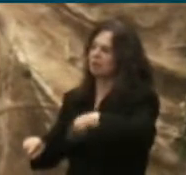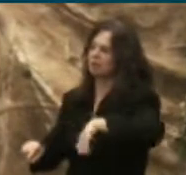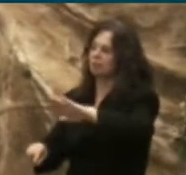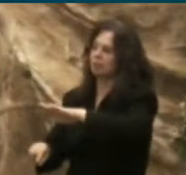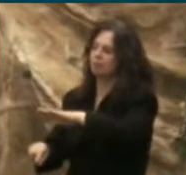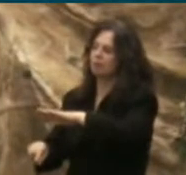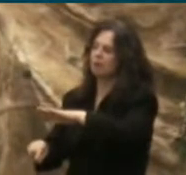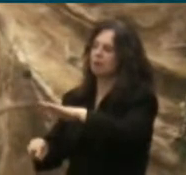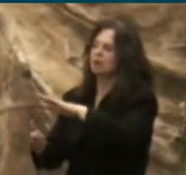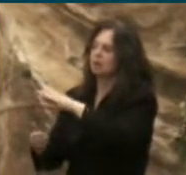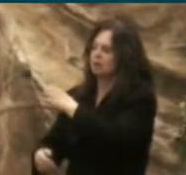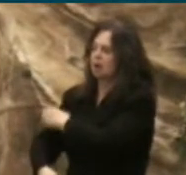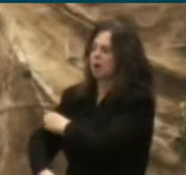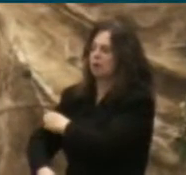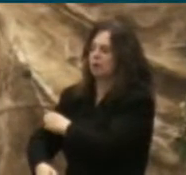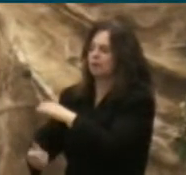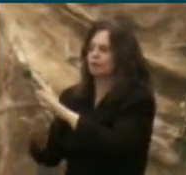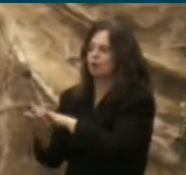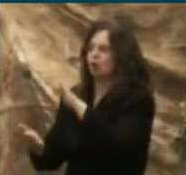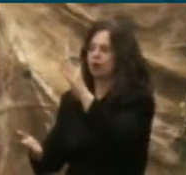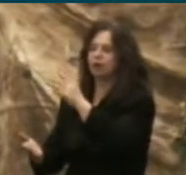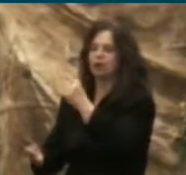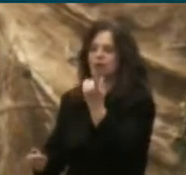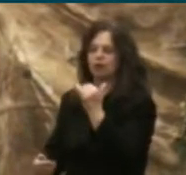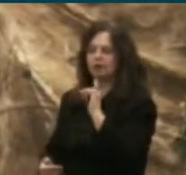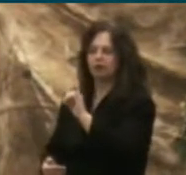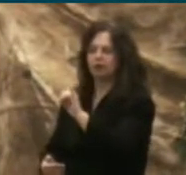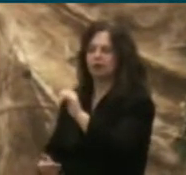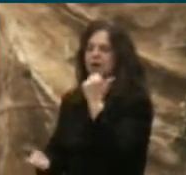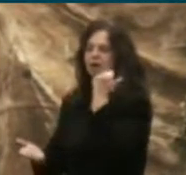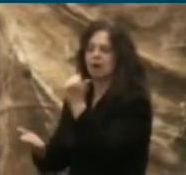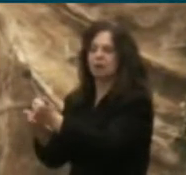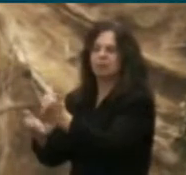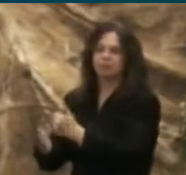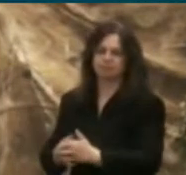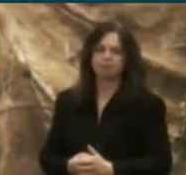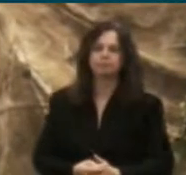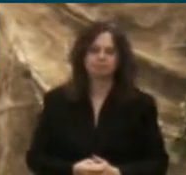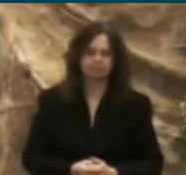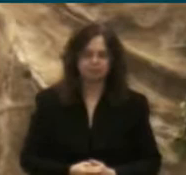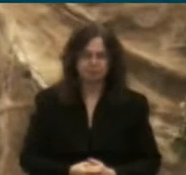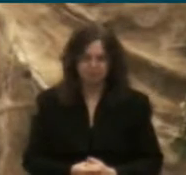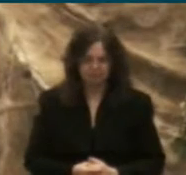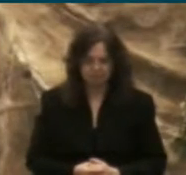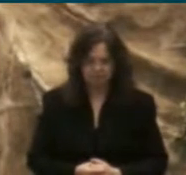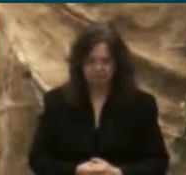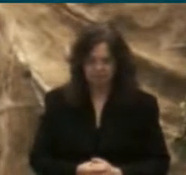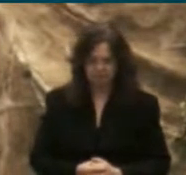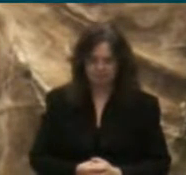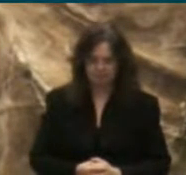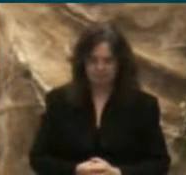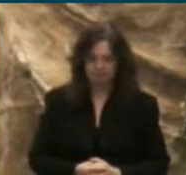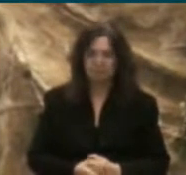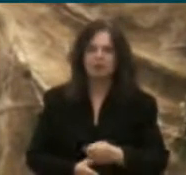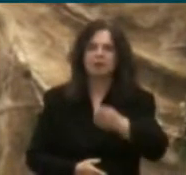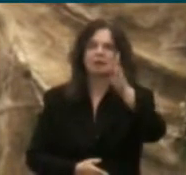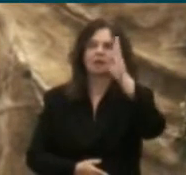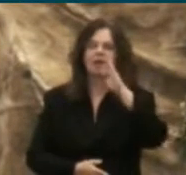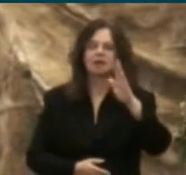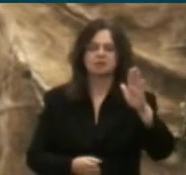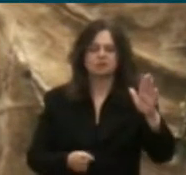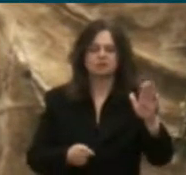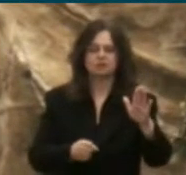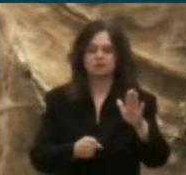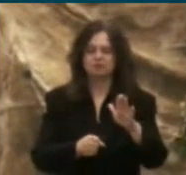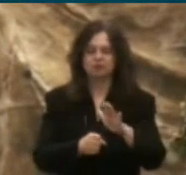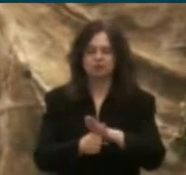kingdom, and the power, and the glory, forever and ever. Amen. God, who fills the